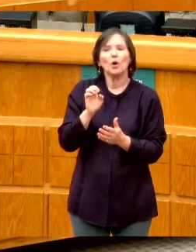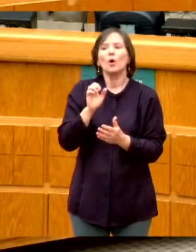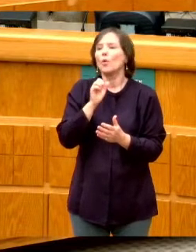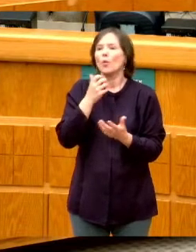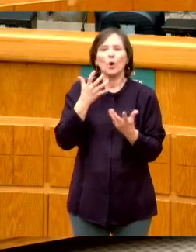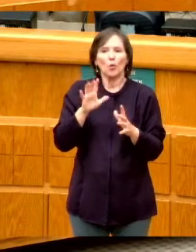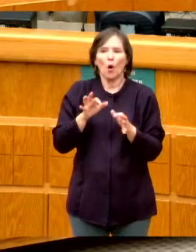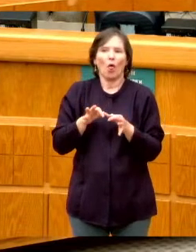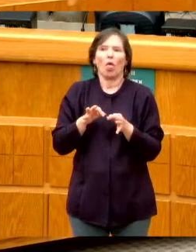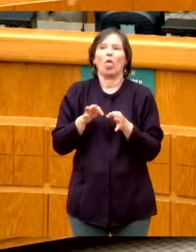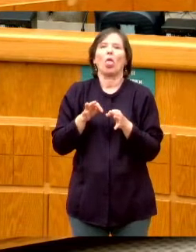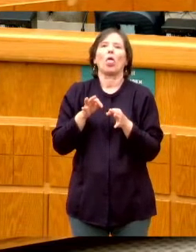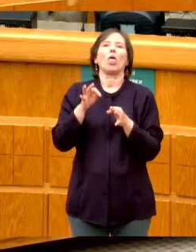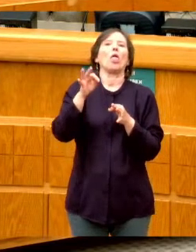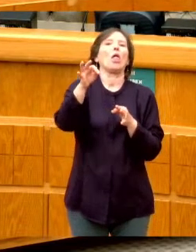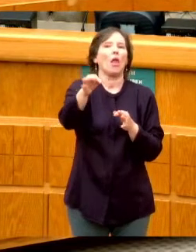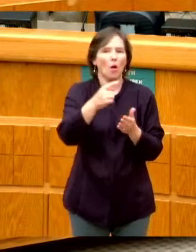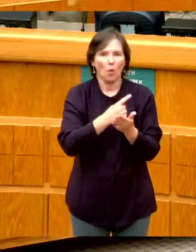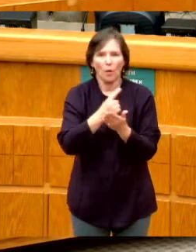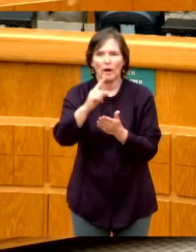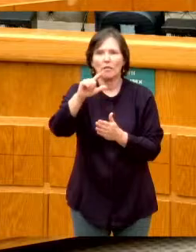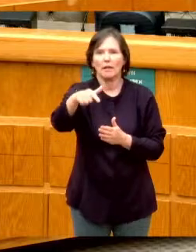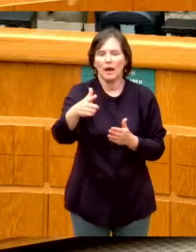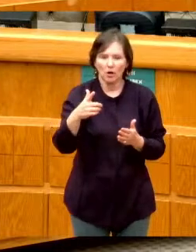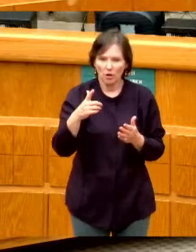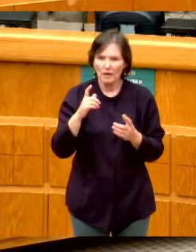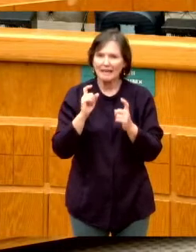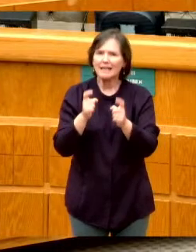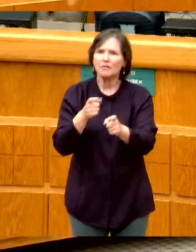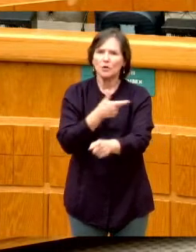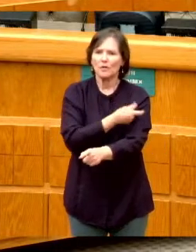you a vaccine that we know could save your life.